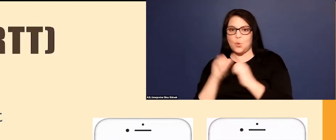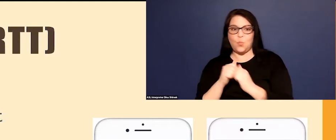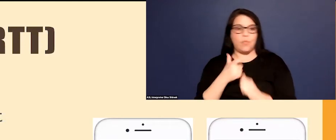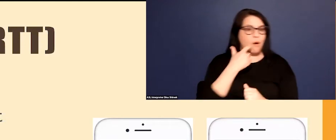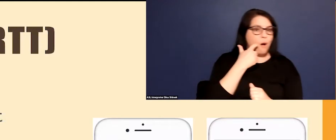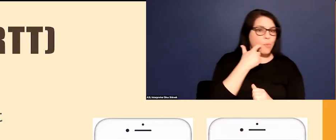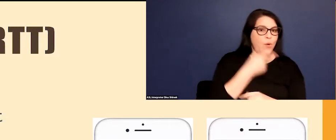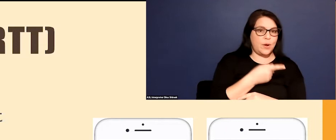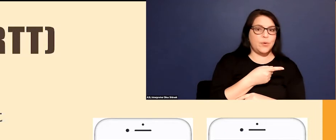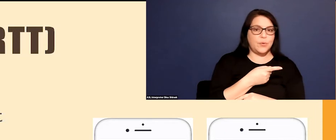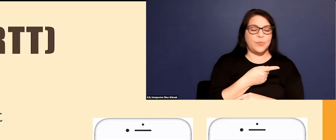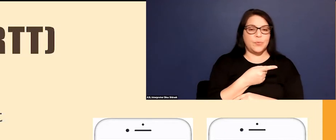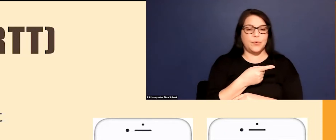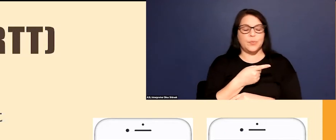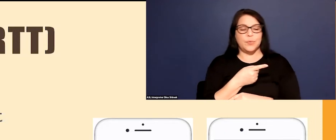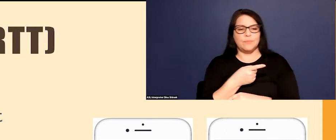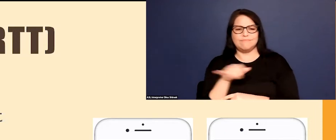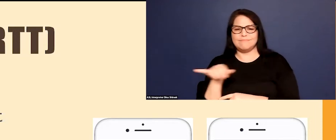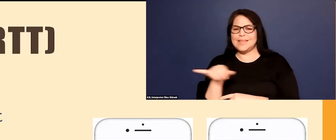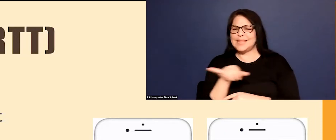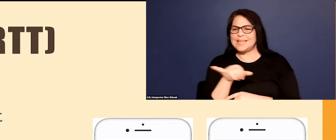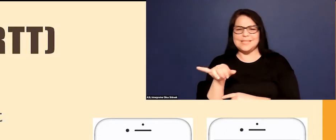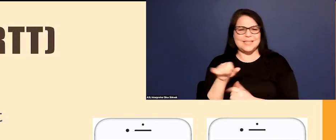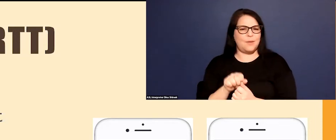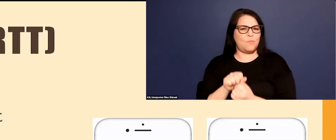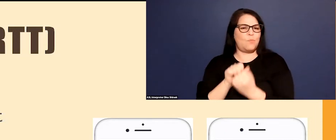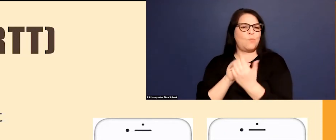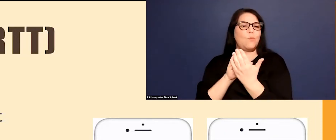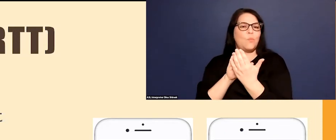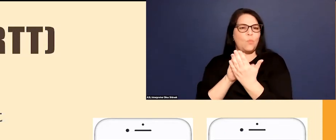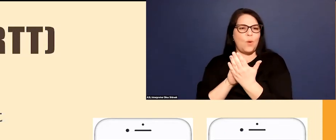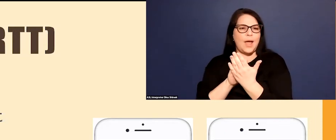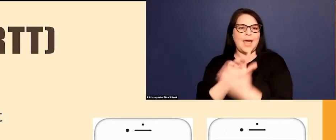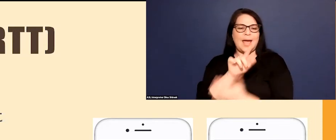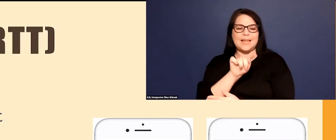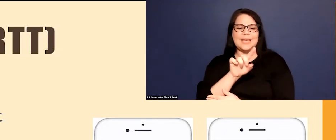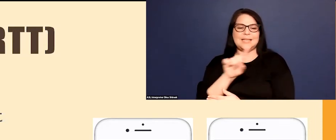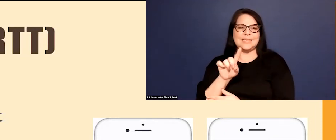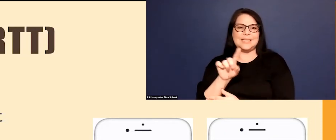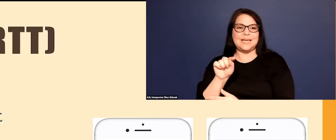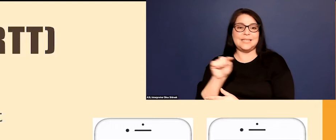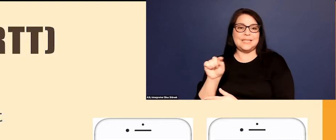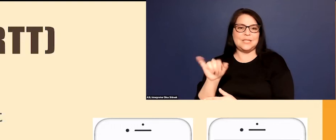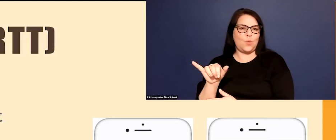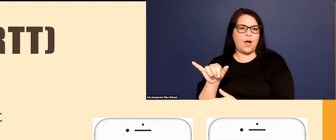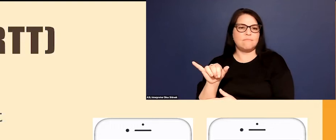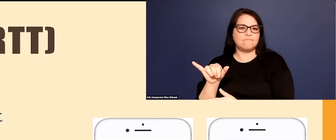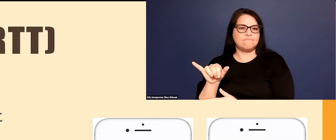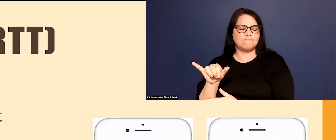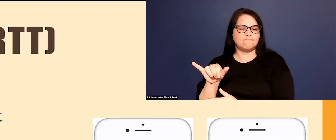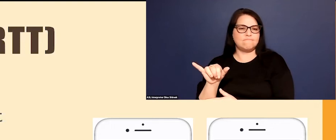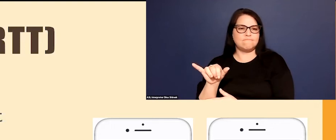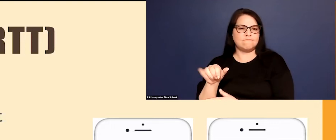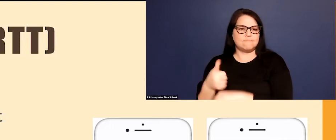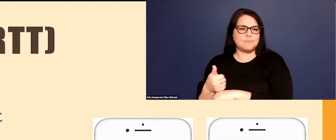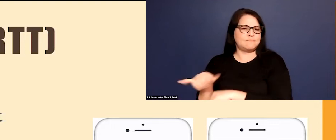operator the same way that TDD and TTY currently